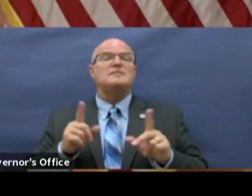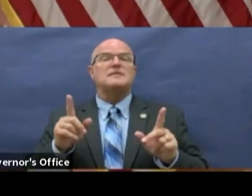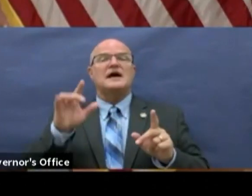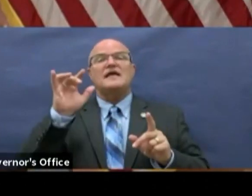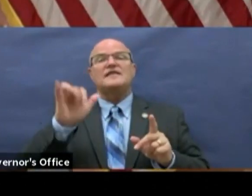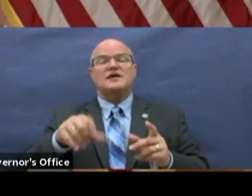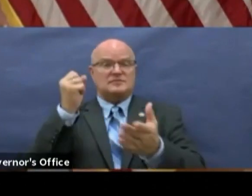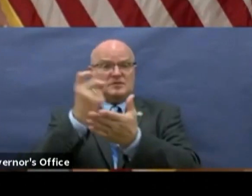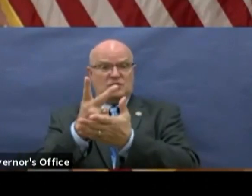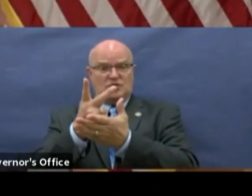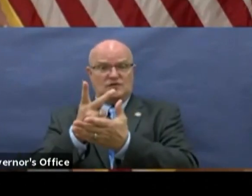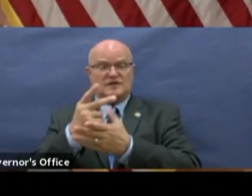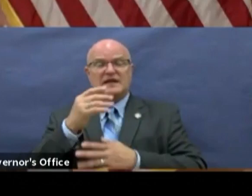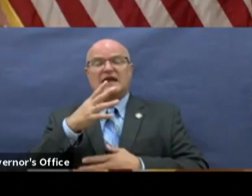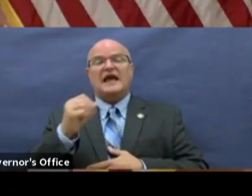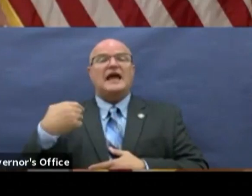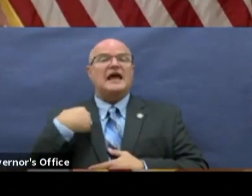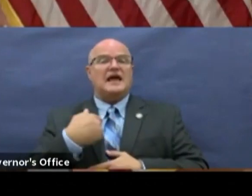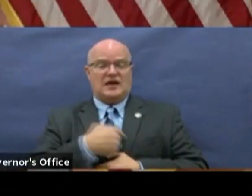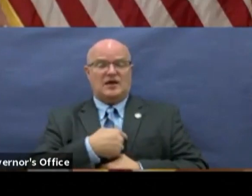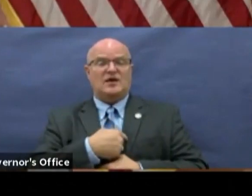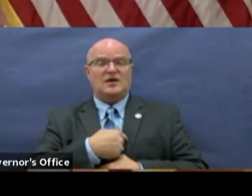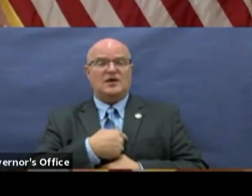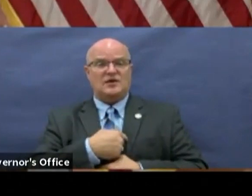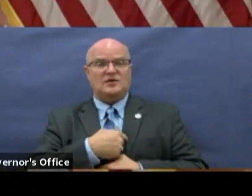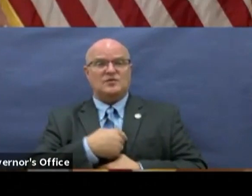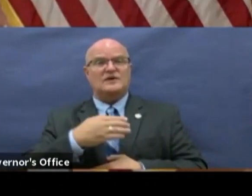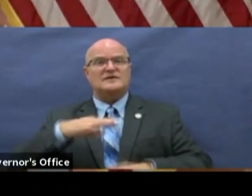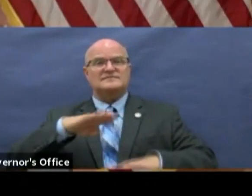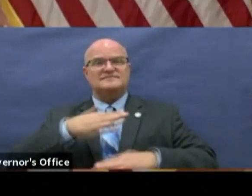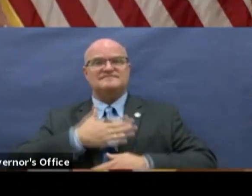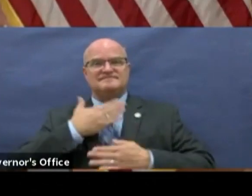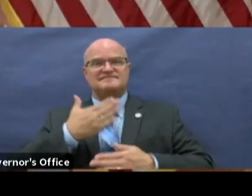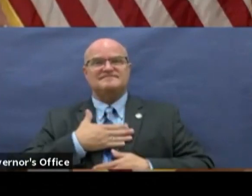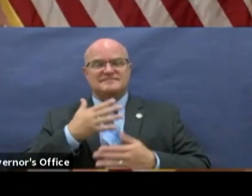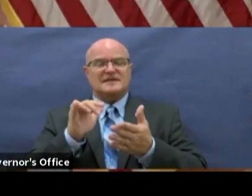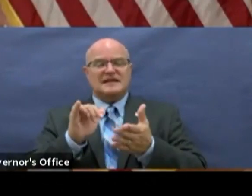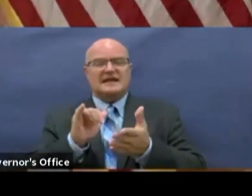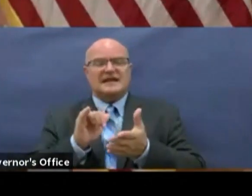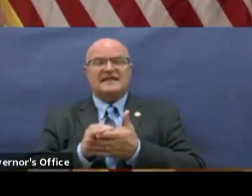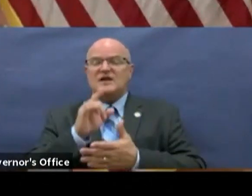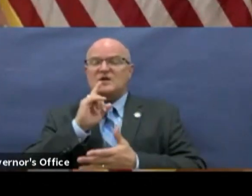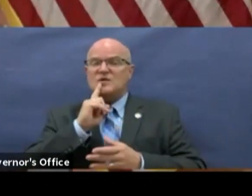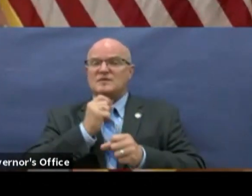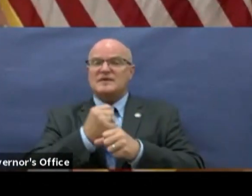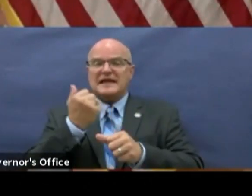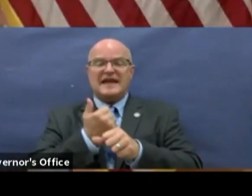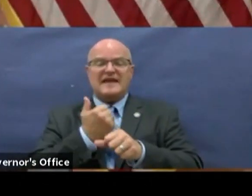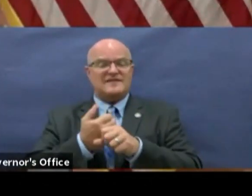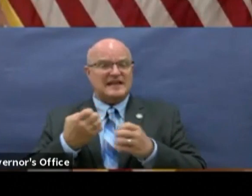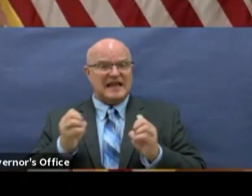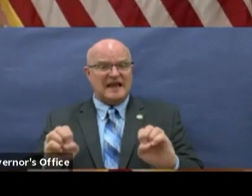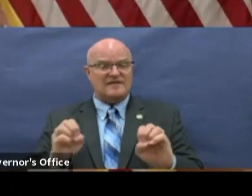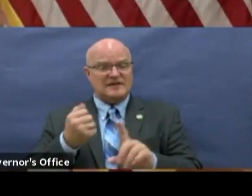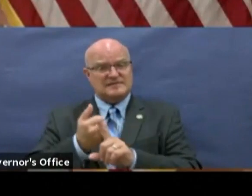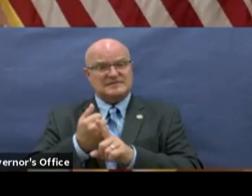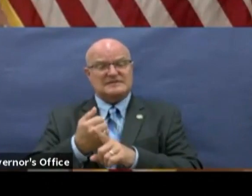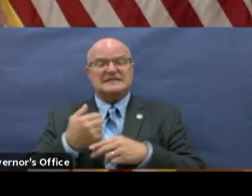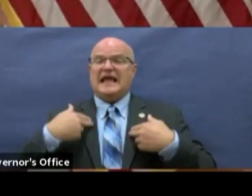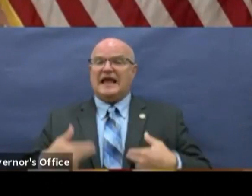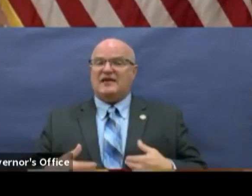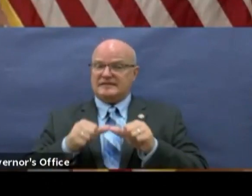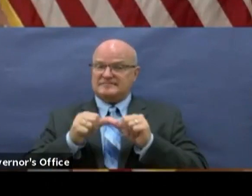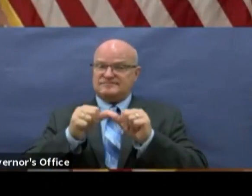those have been approved, and we're very pleased that they're really making every effort to stay